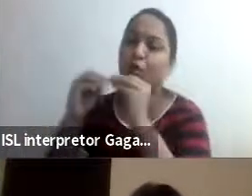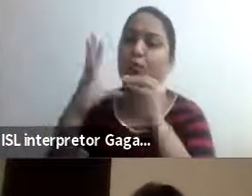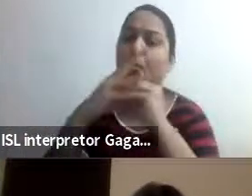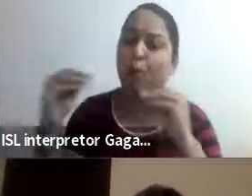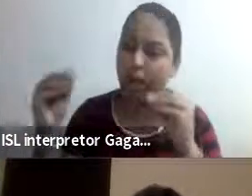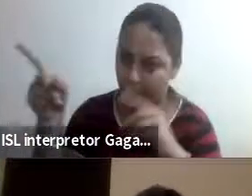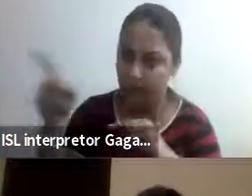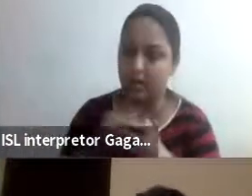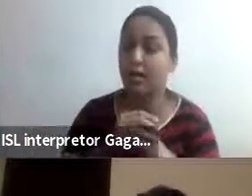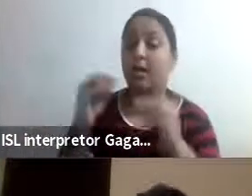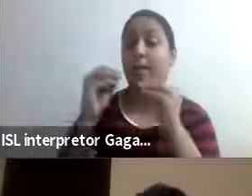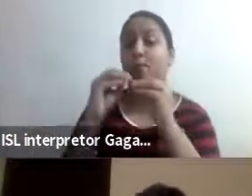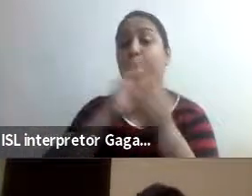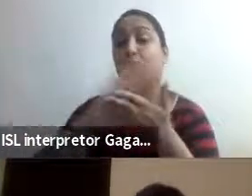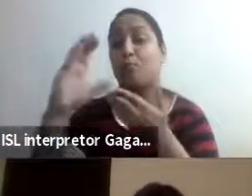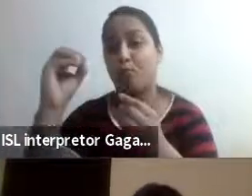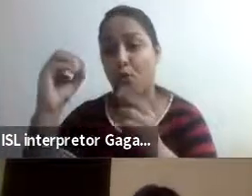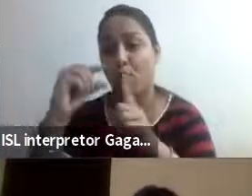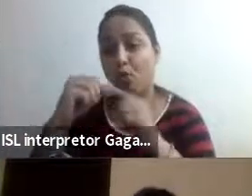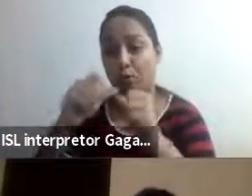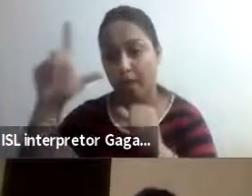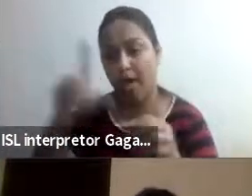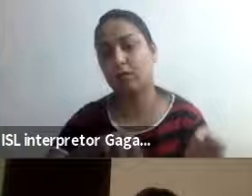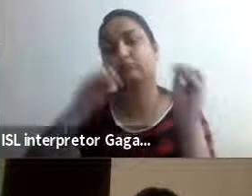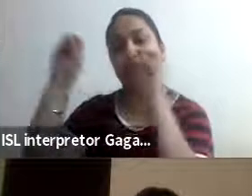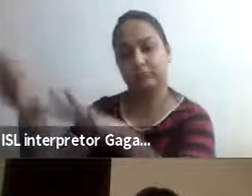is where the next phase. That's where